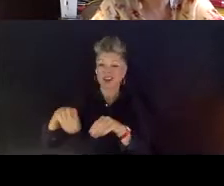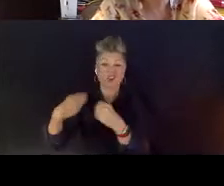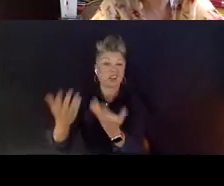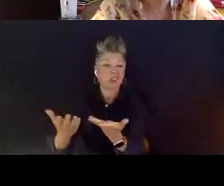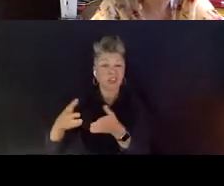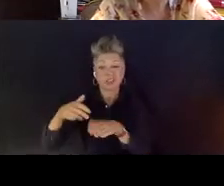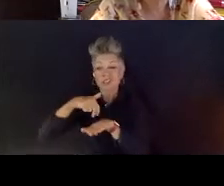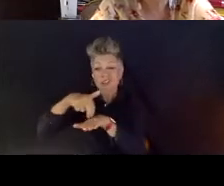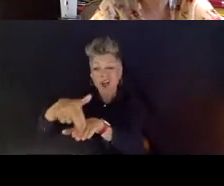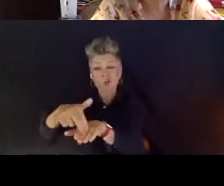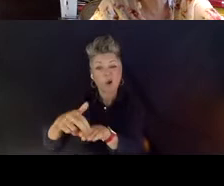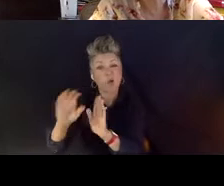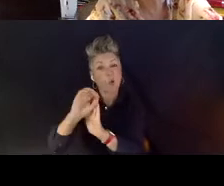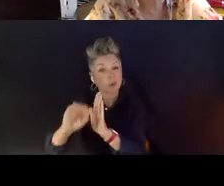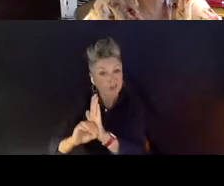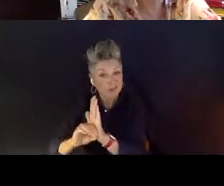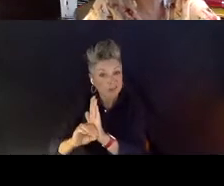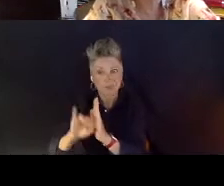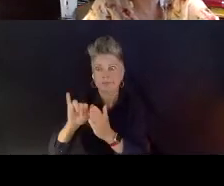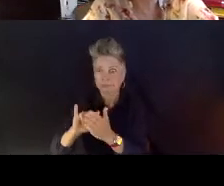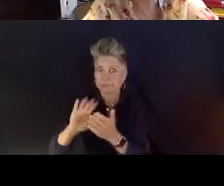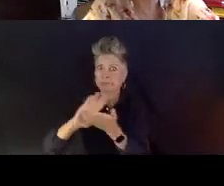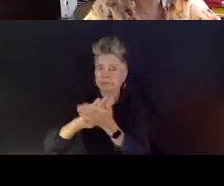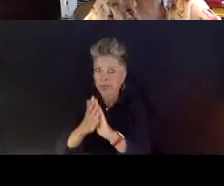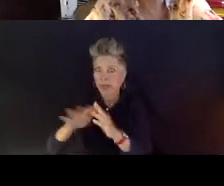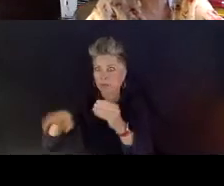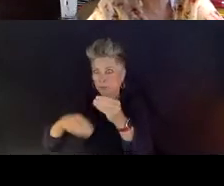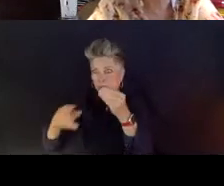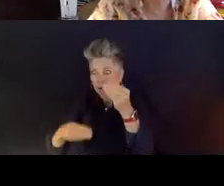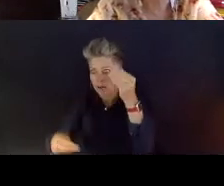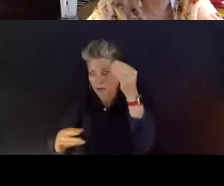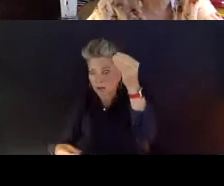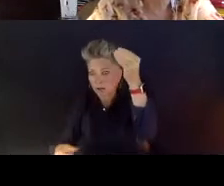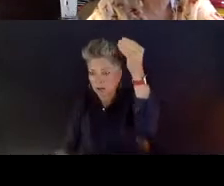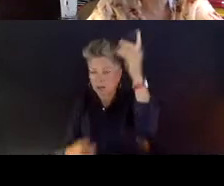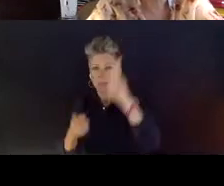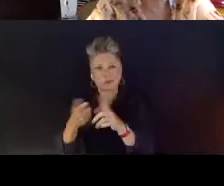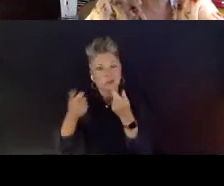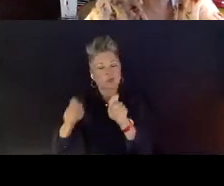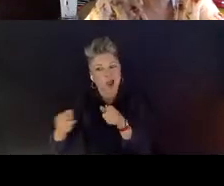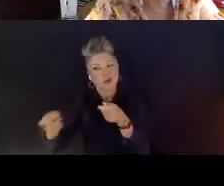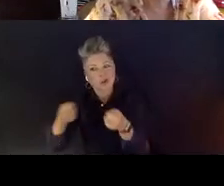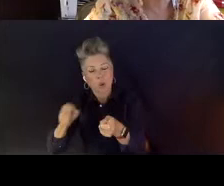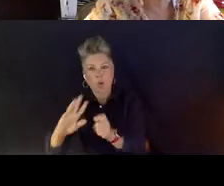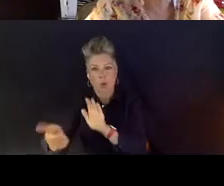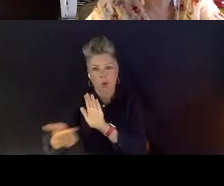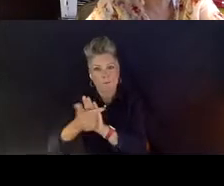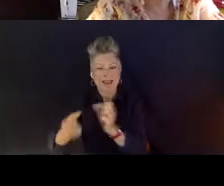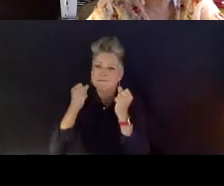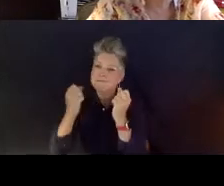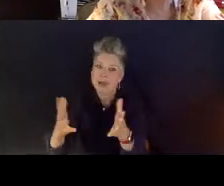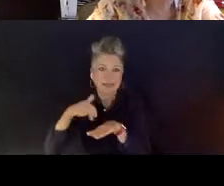ordinances that multiplied as the 20th century progressed to control or ban many sidewalk activities such